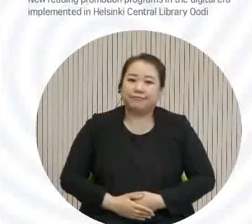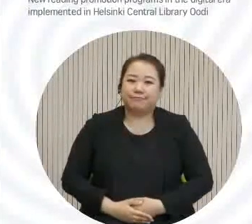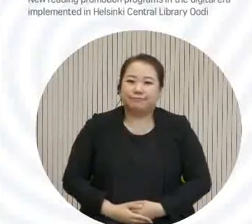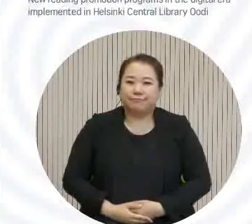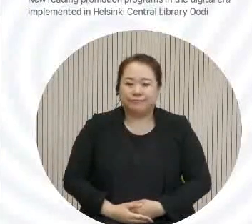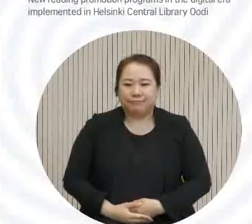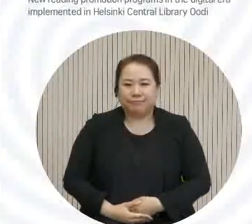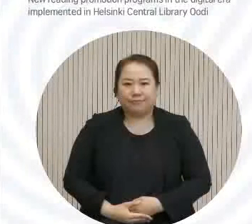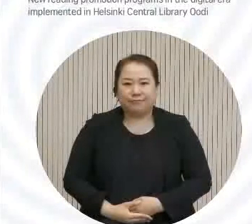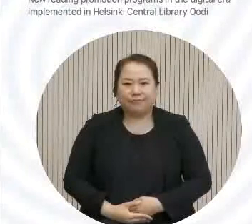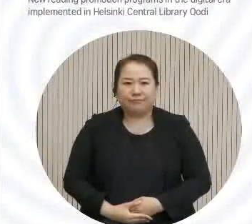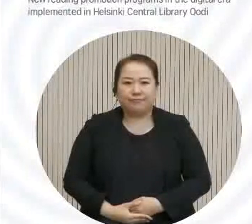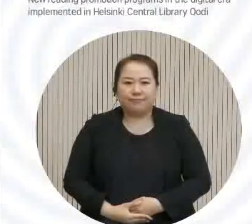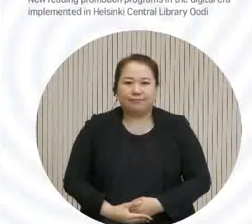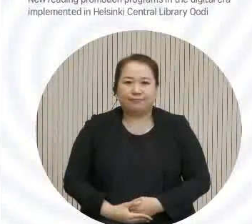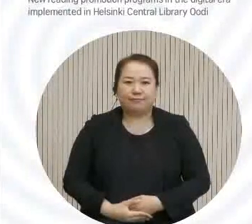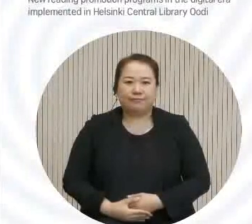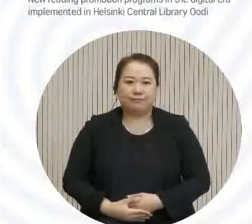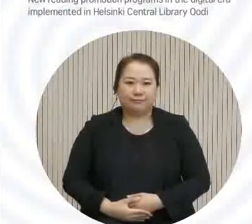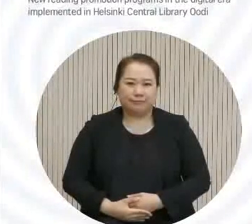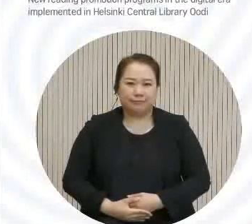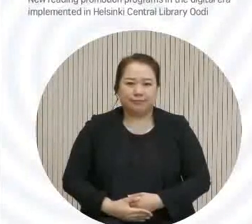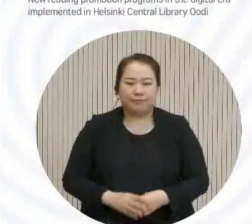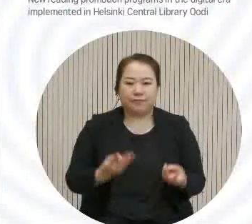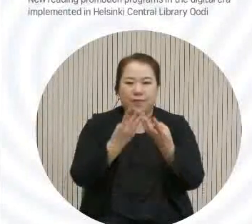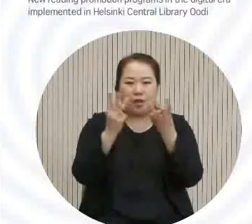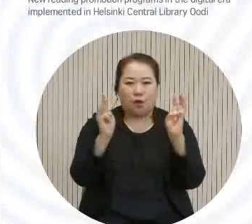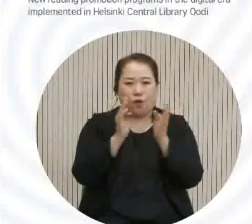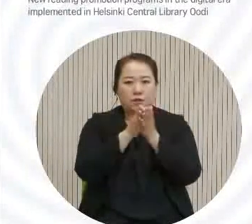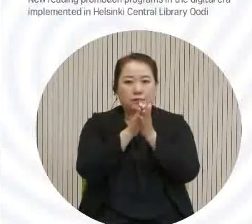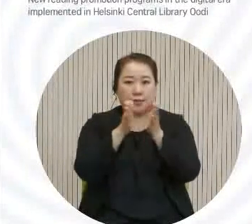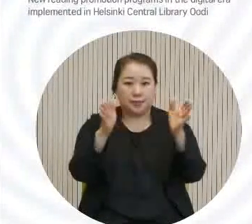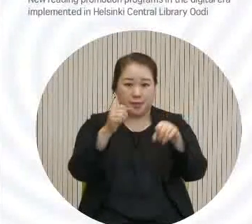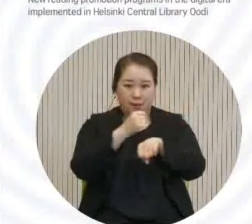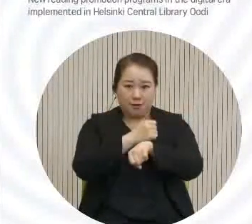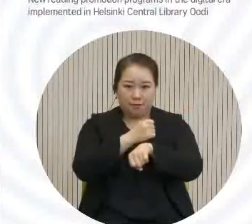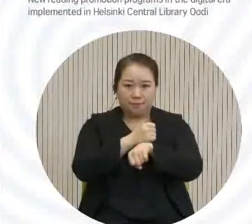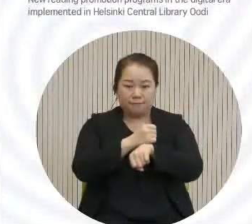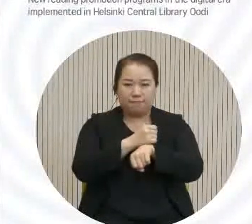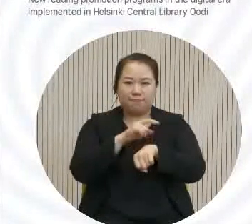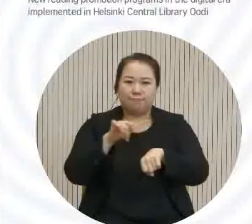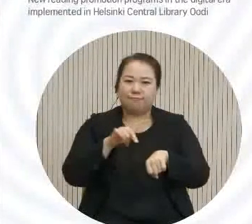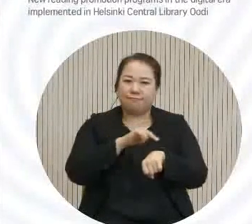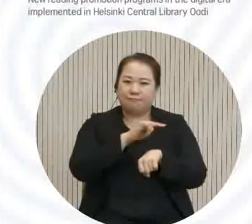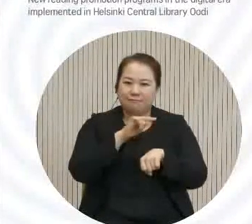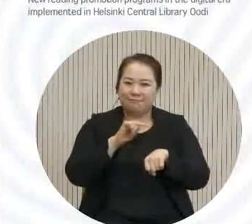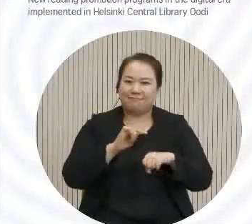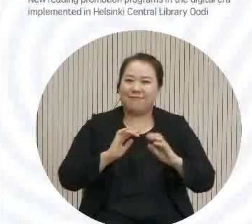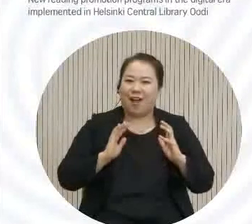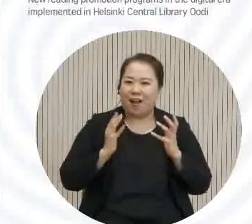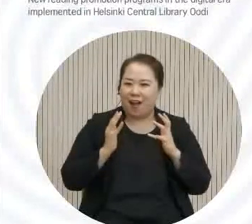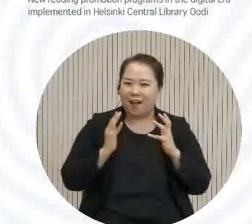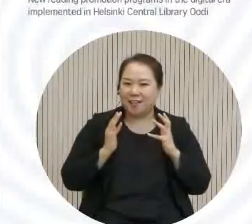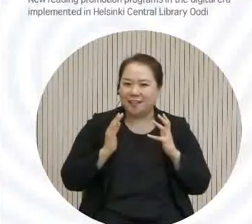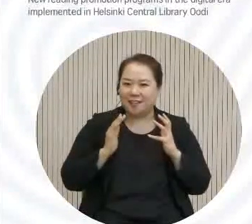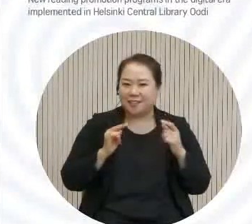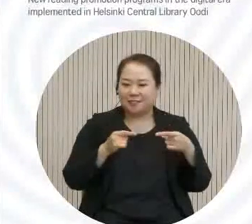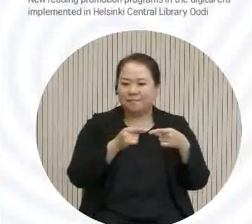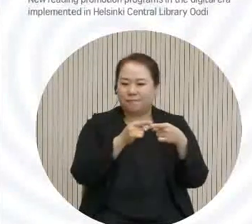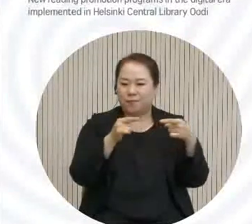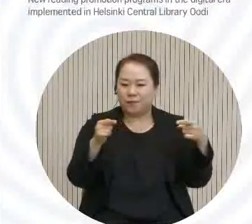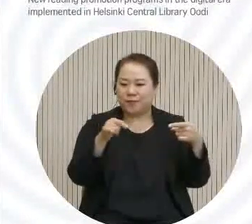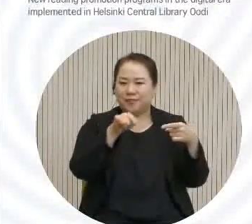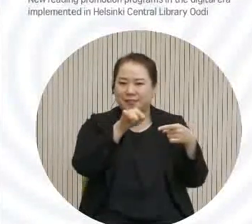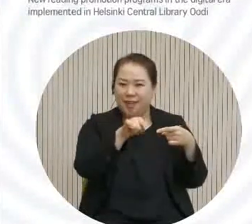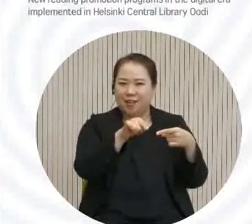At the beginning of the workshop, children will be picked up from the lobby and brought to the storytelling